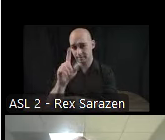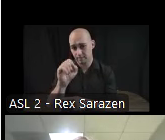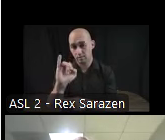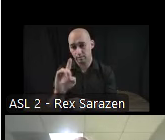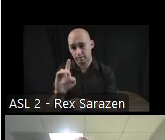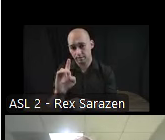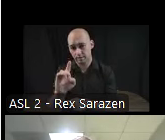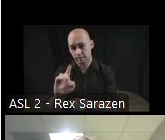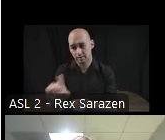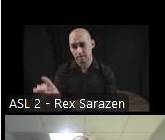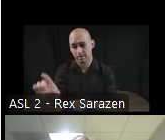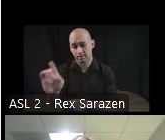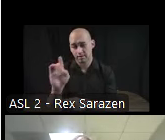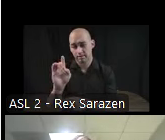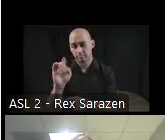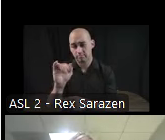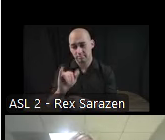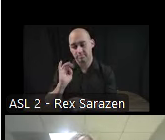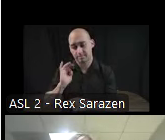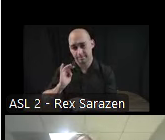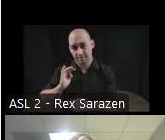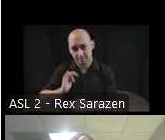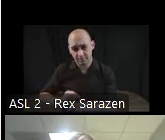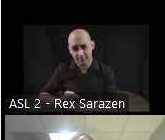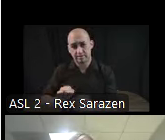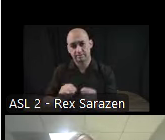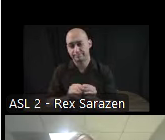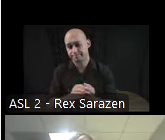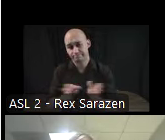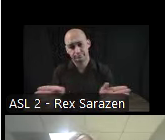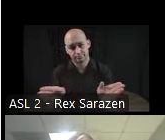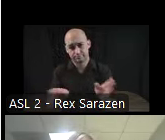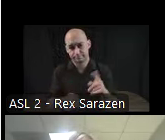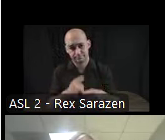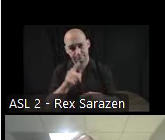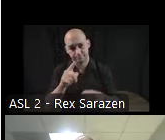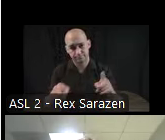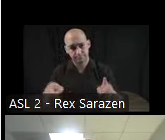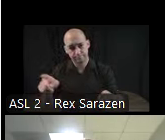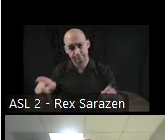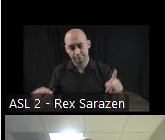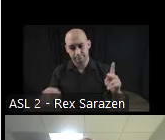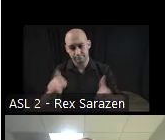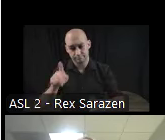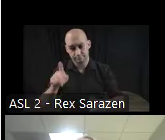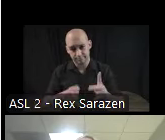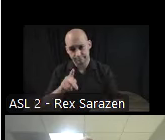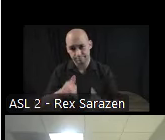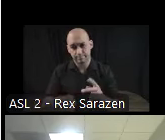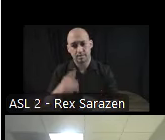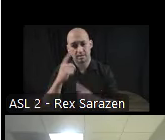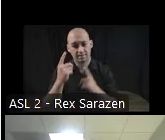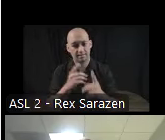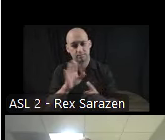it's again a benefit to a wide variety of people. And I think to your